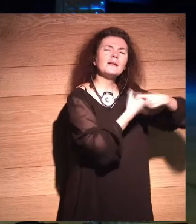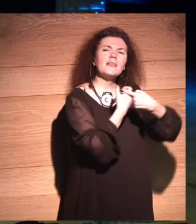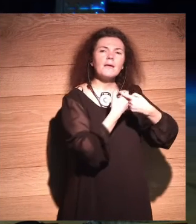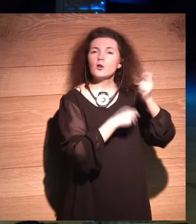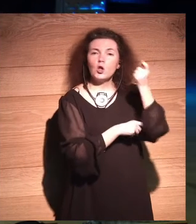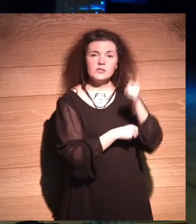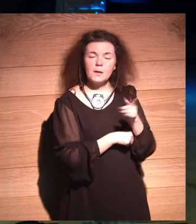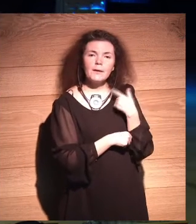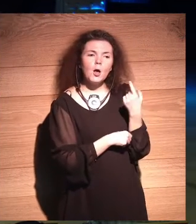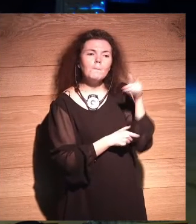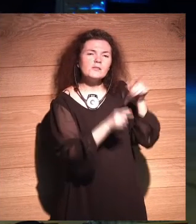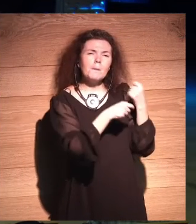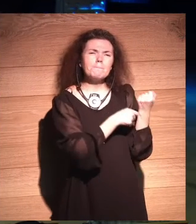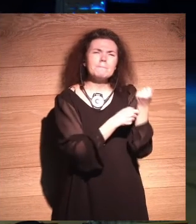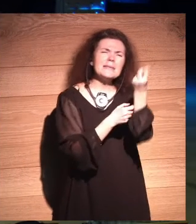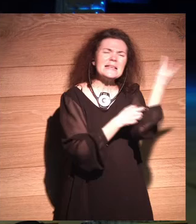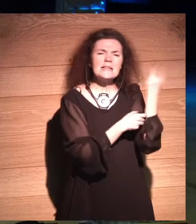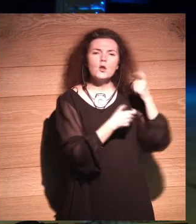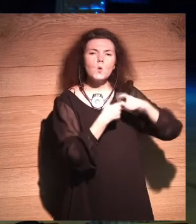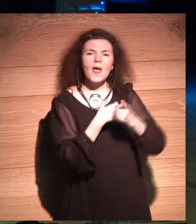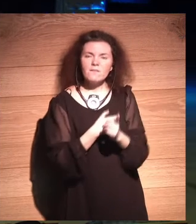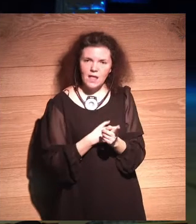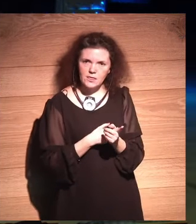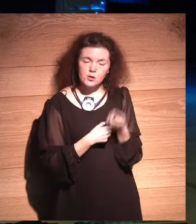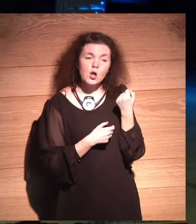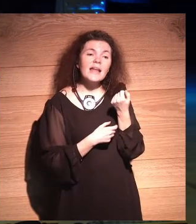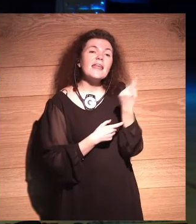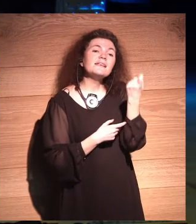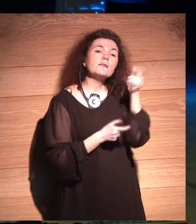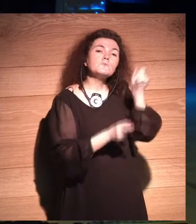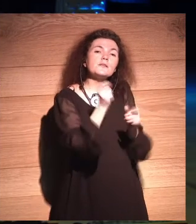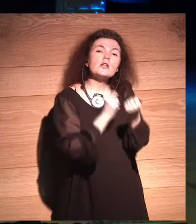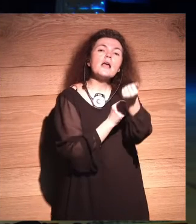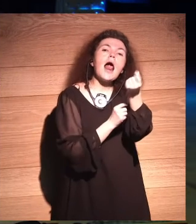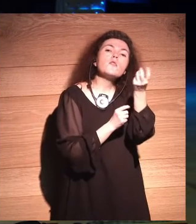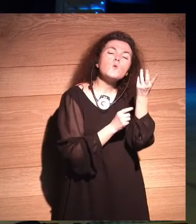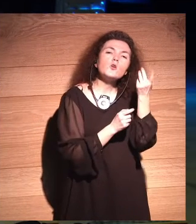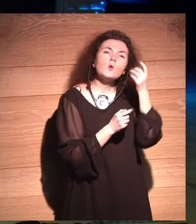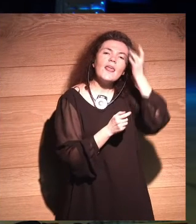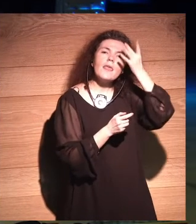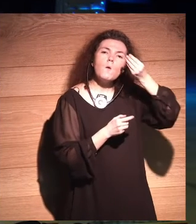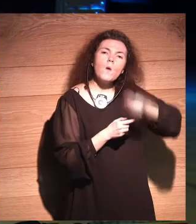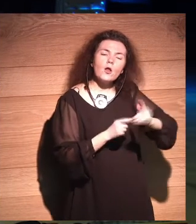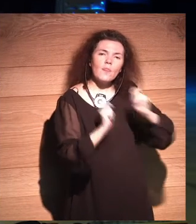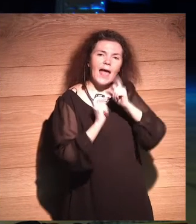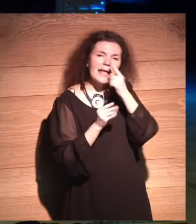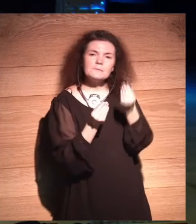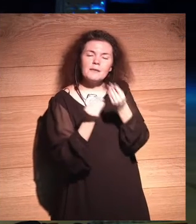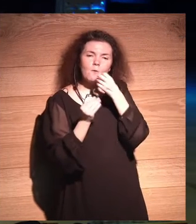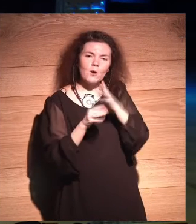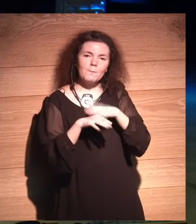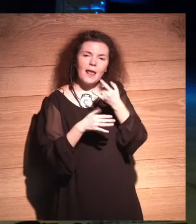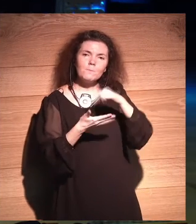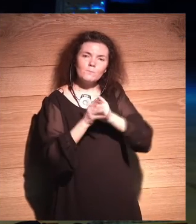few people who have really good inspirational ideas for how to solve hard problems. And for this, we've taken a page from